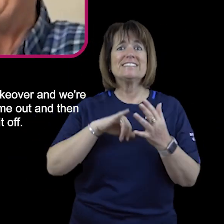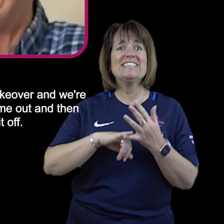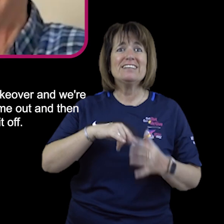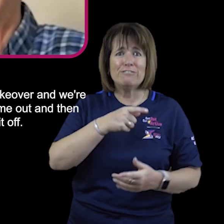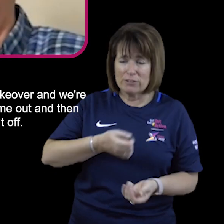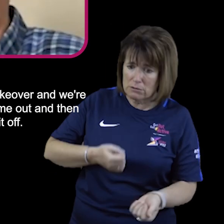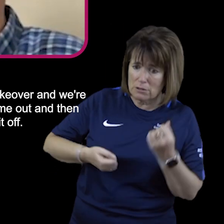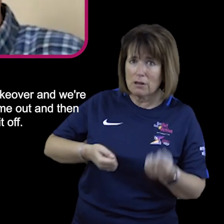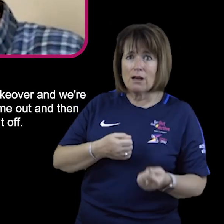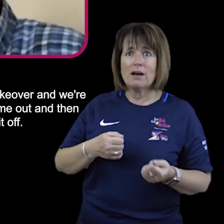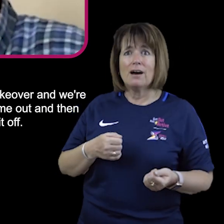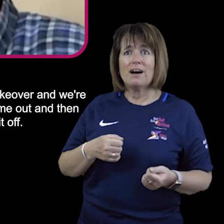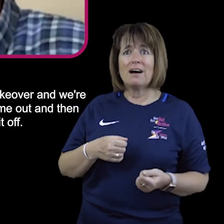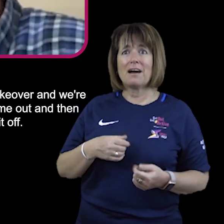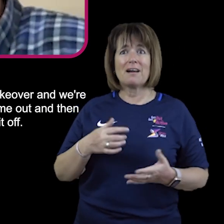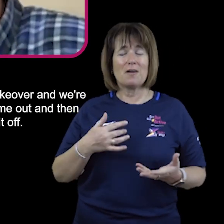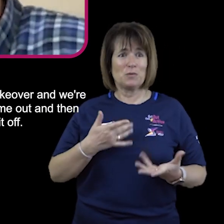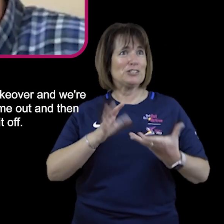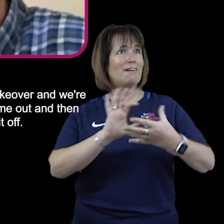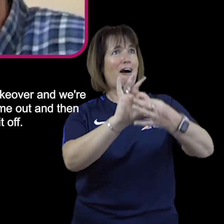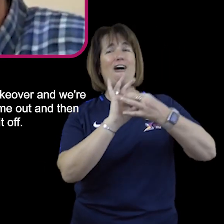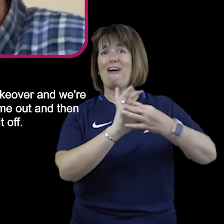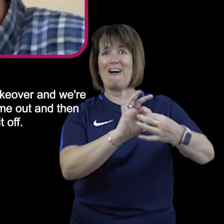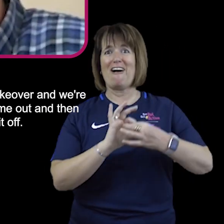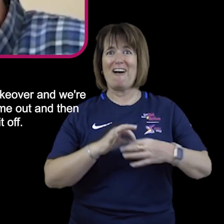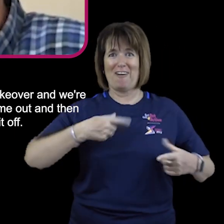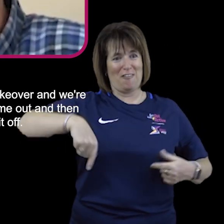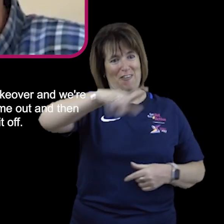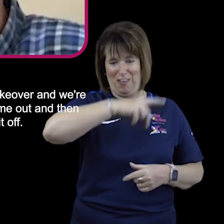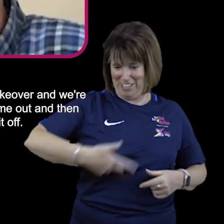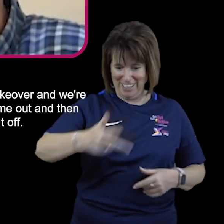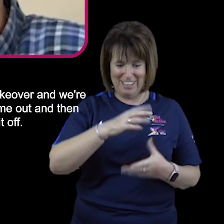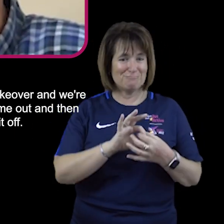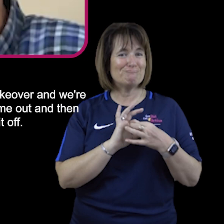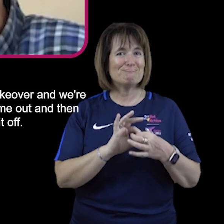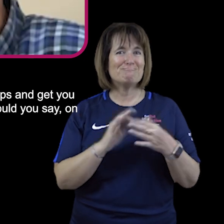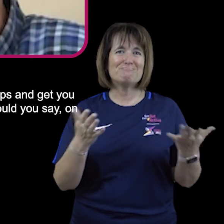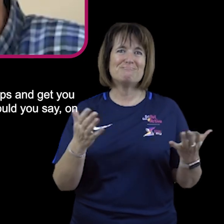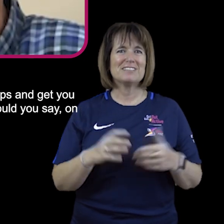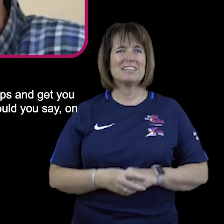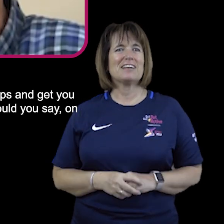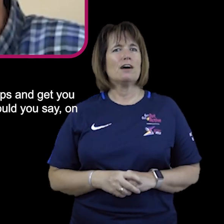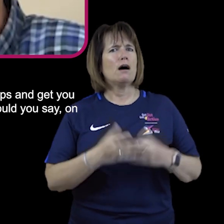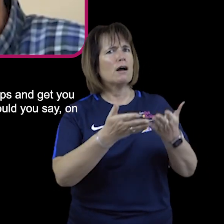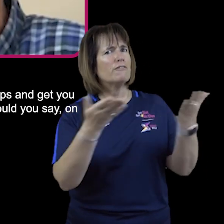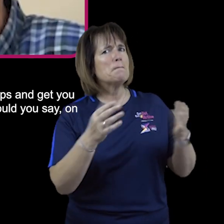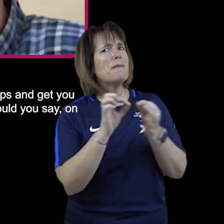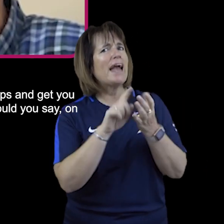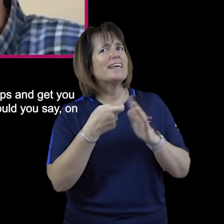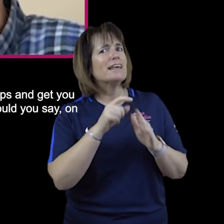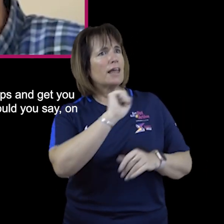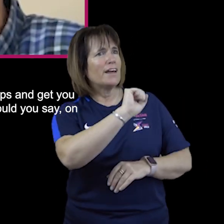there with Steve, and they were digging a pond, and this, yeah, brilliant. They just hit it off, yeah. And in fairness